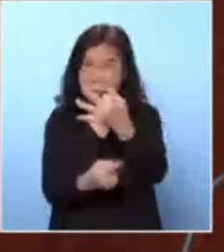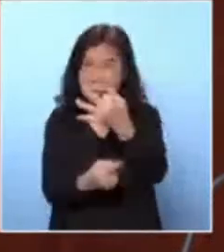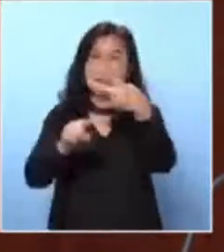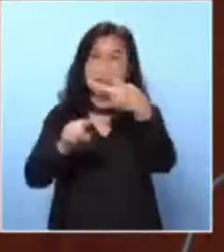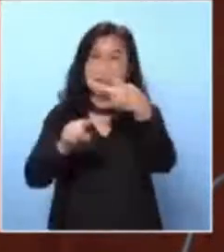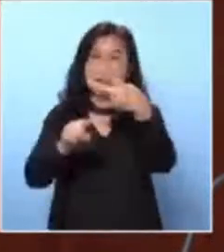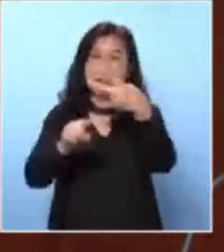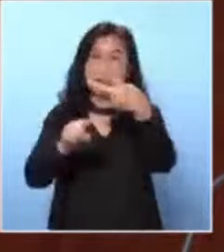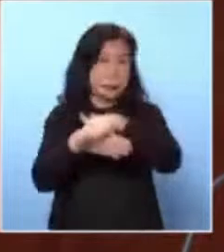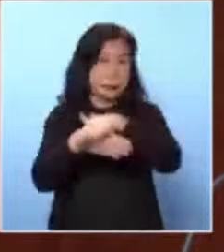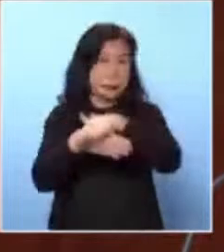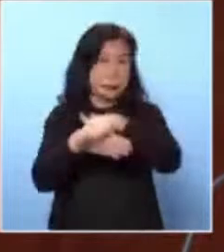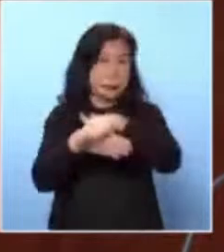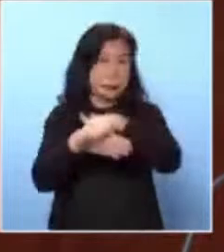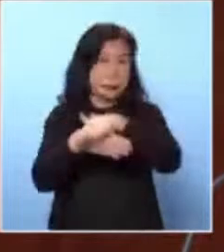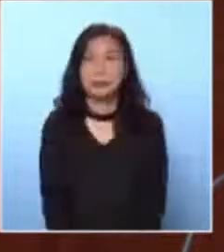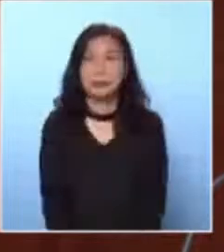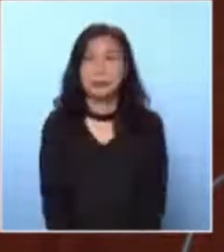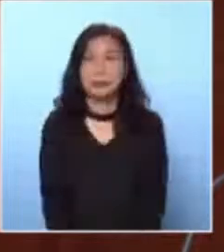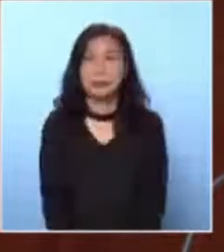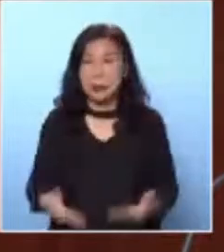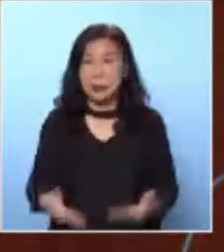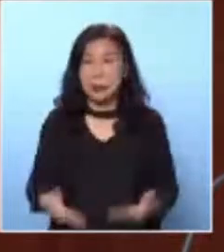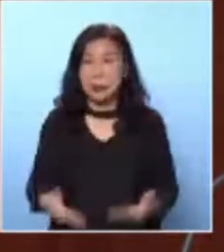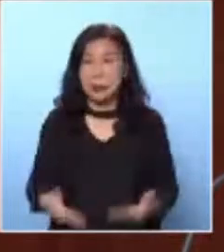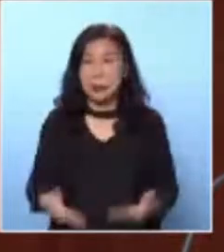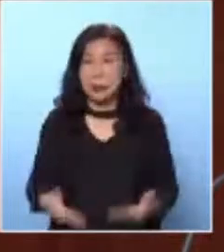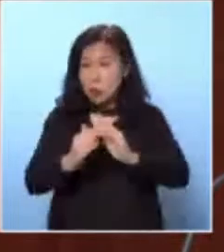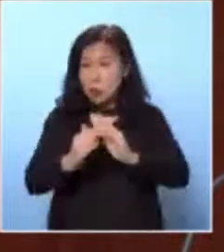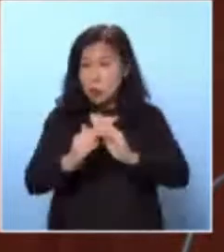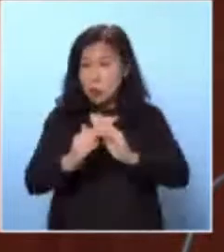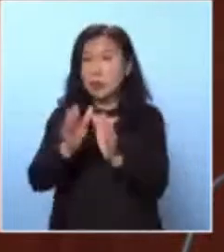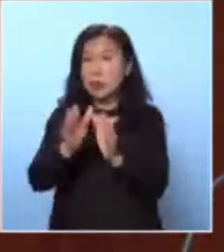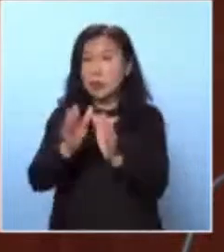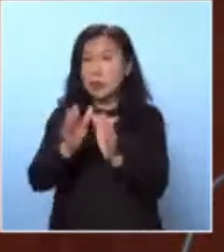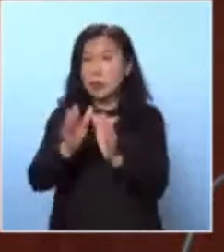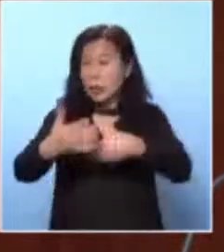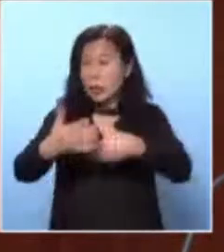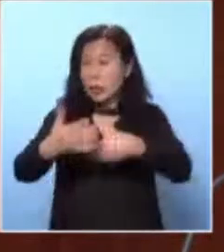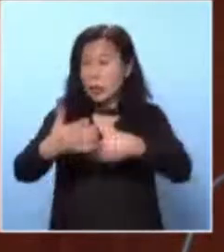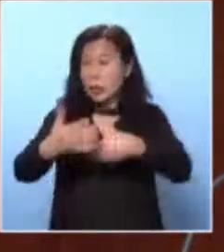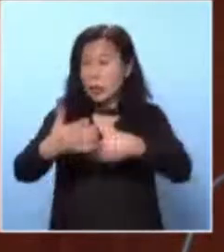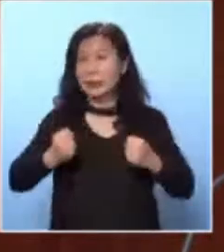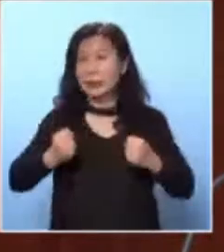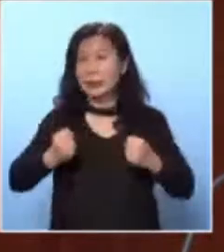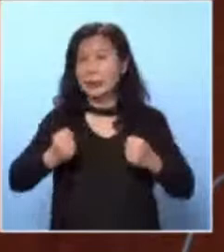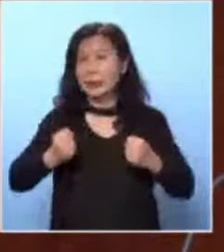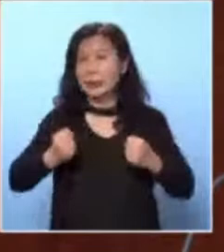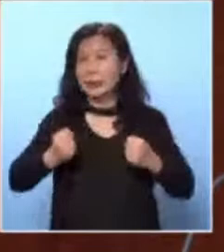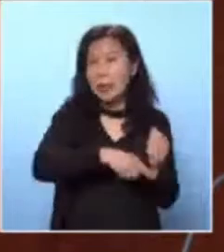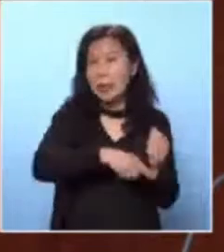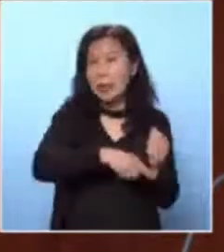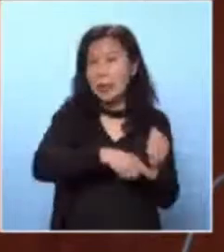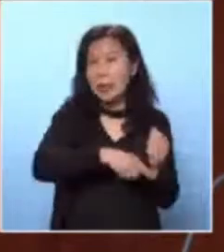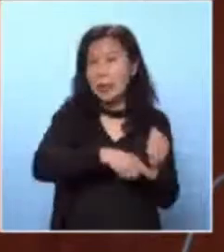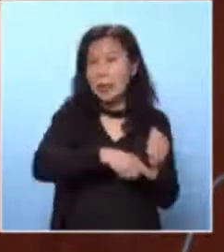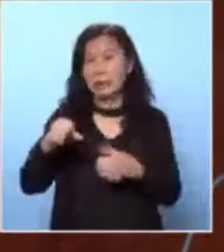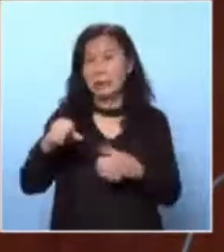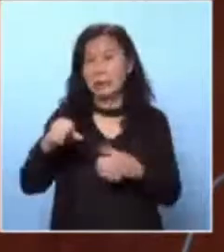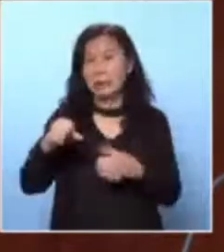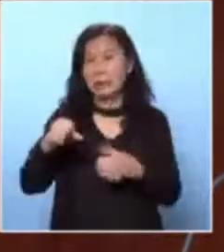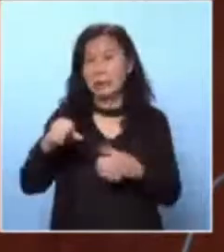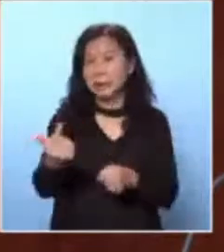It will also take the opportunity to provide additional local open space and recreational facilities in the redeveloped public